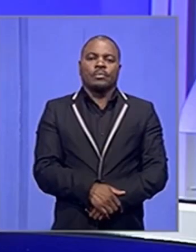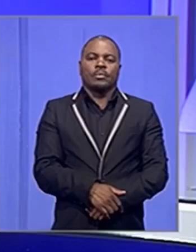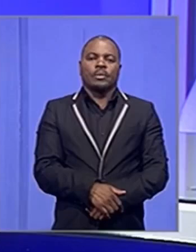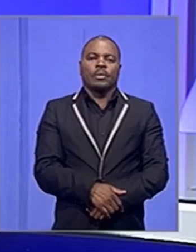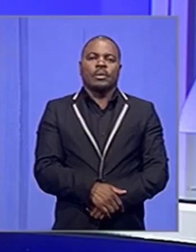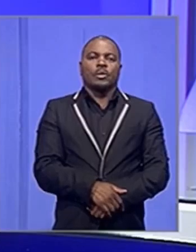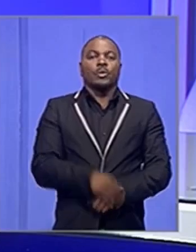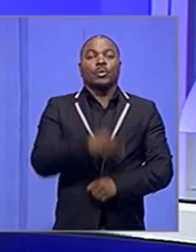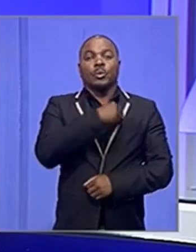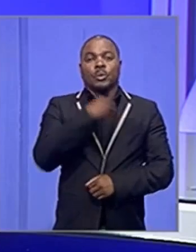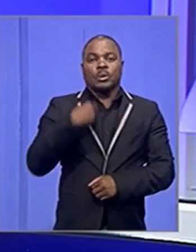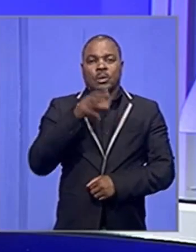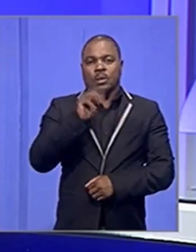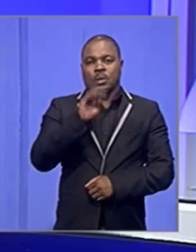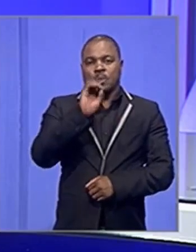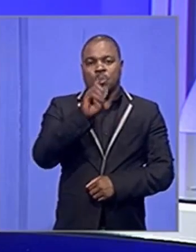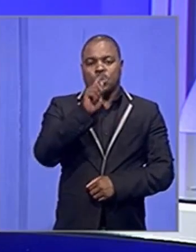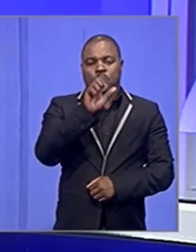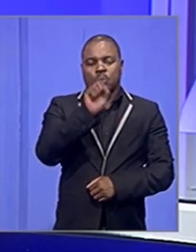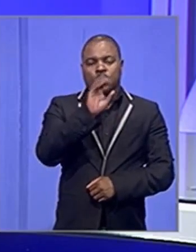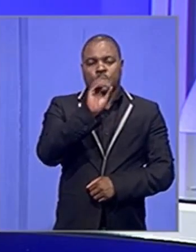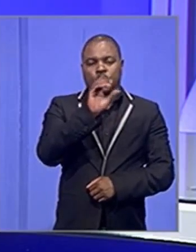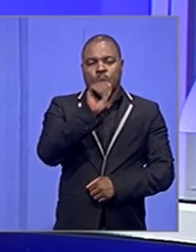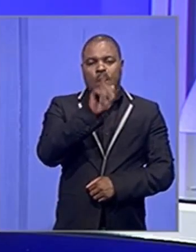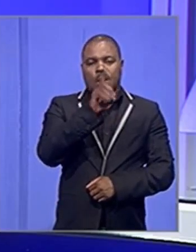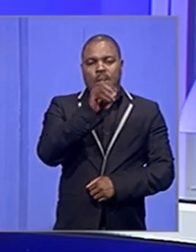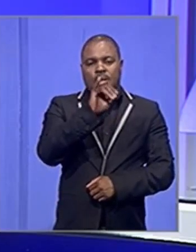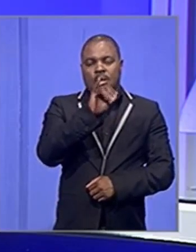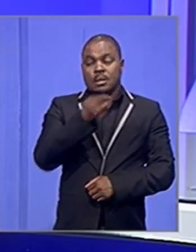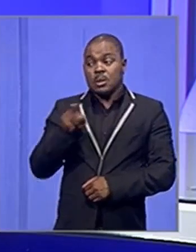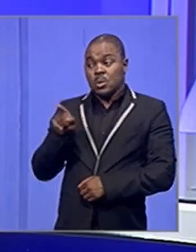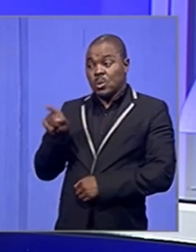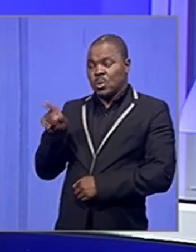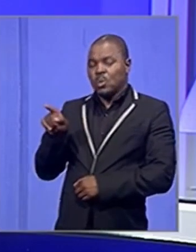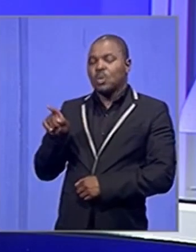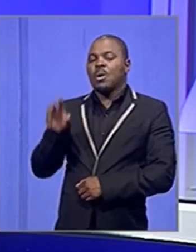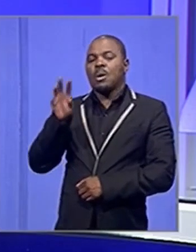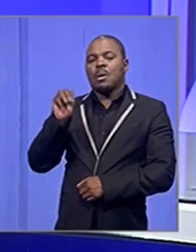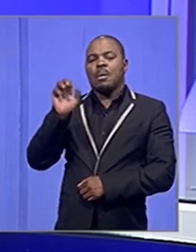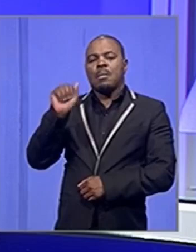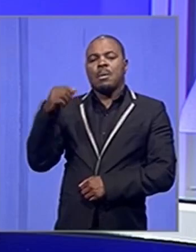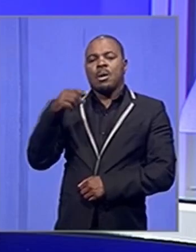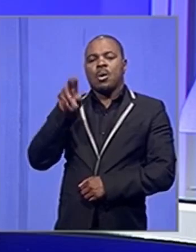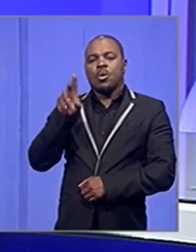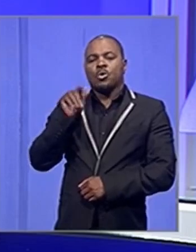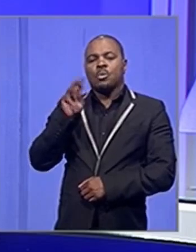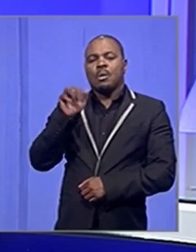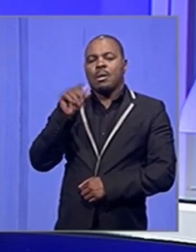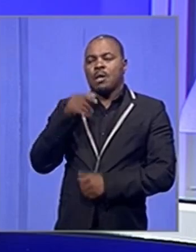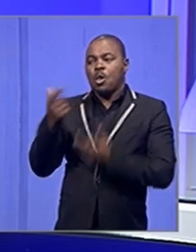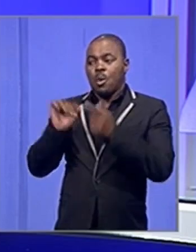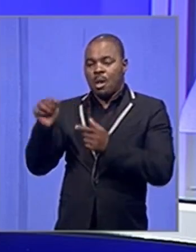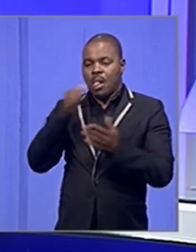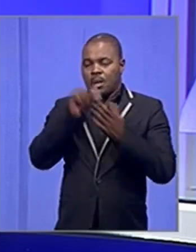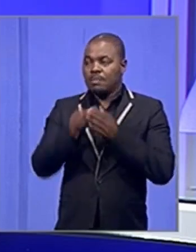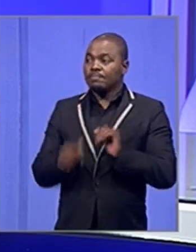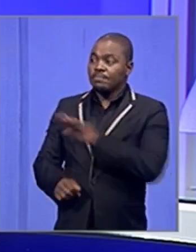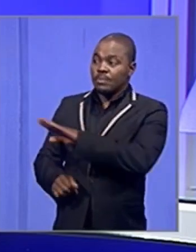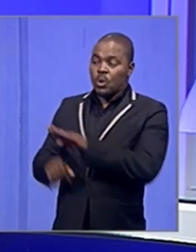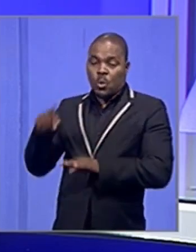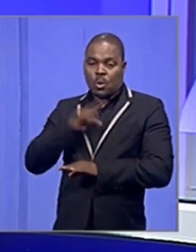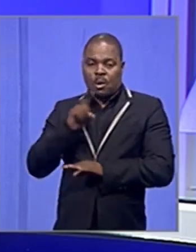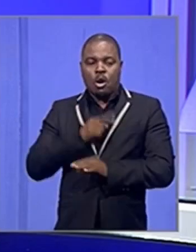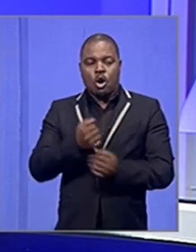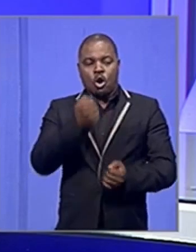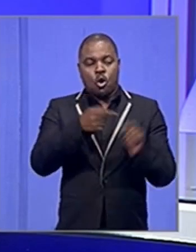Ngaka motswaledi o ngwaletse baemedi ba molao ba makutumana go ba gona lenaneng la bona bjalo ka batho ba nyaka go